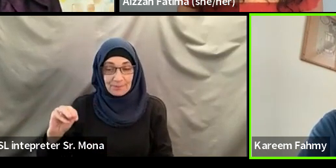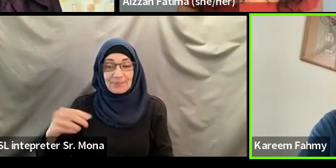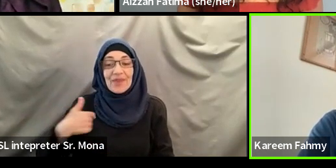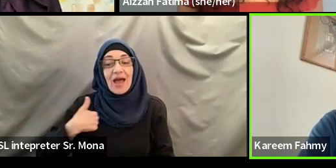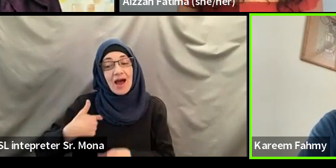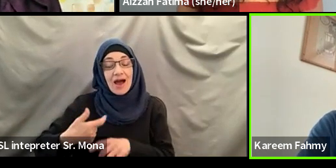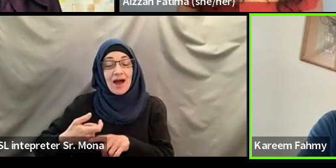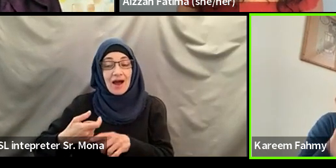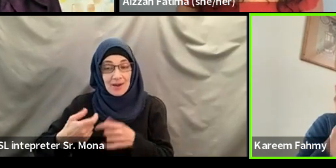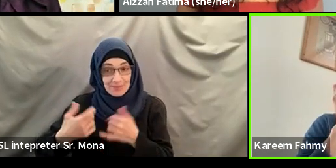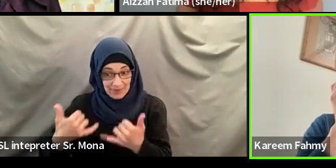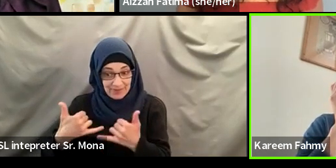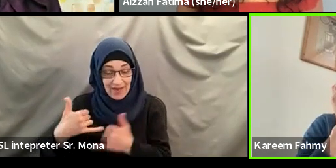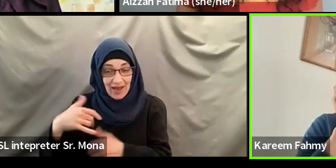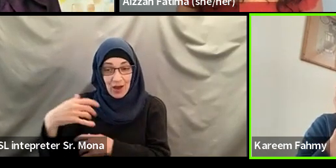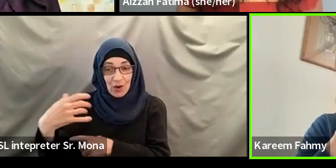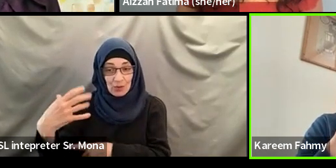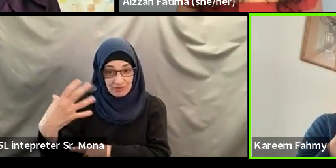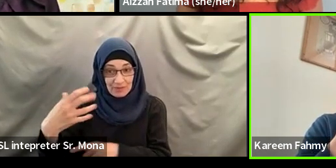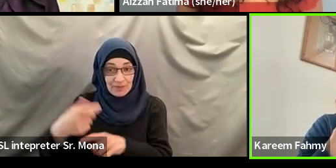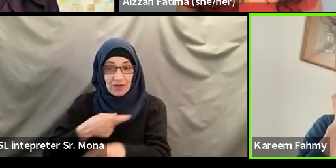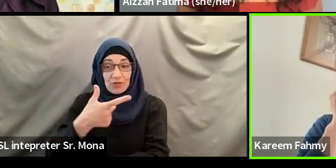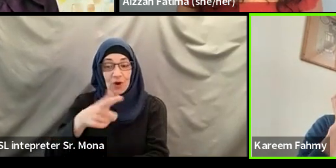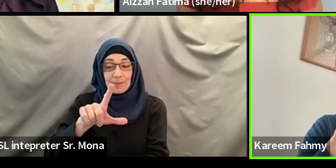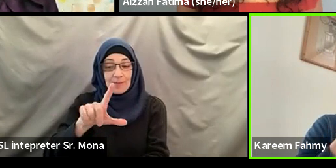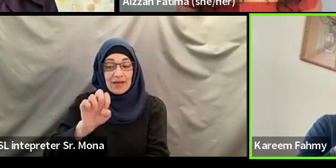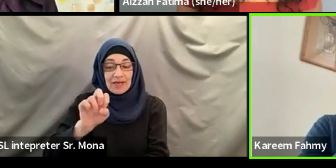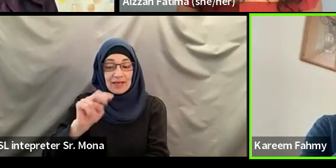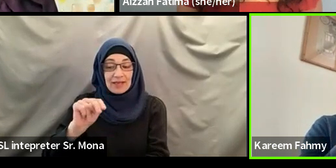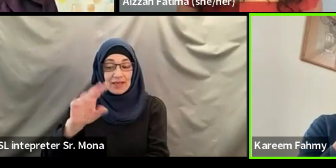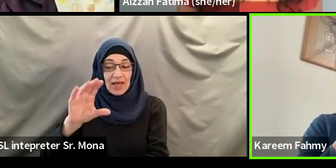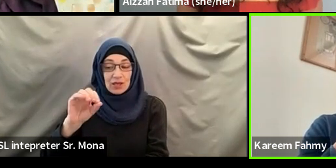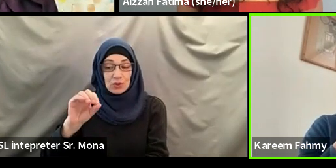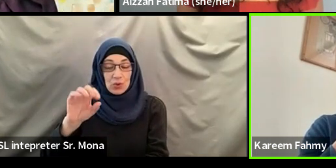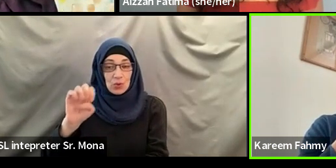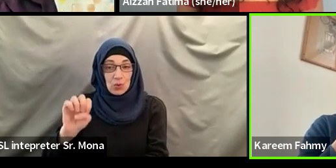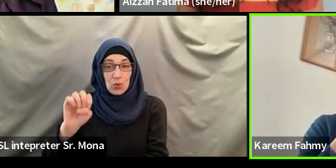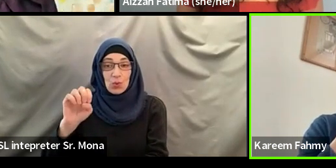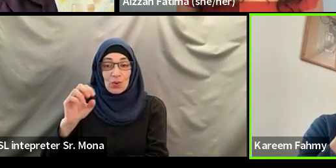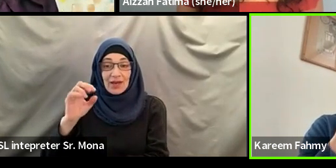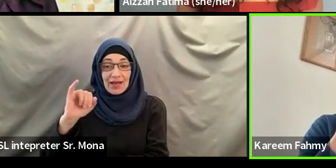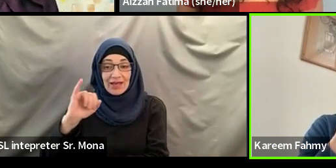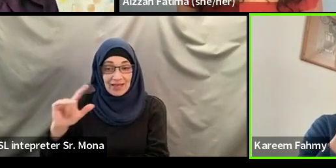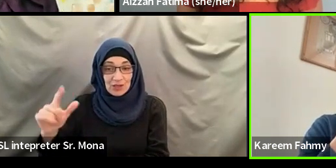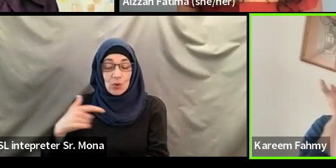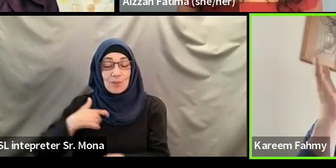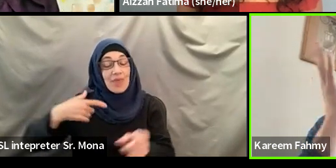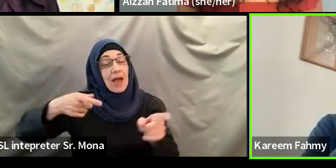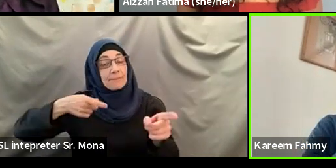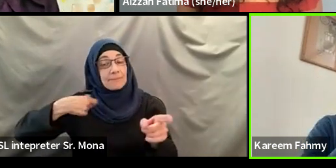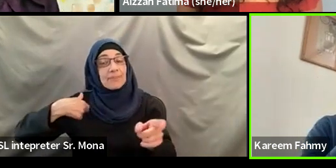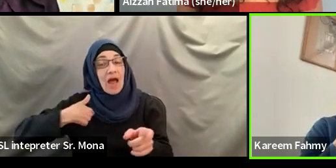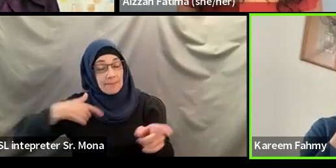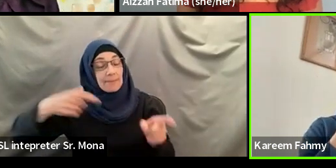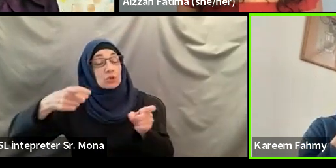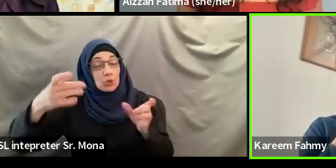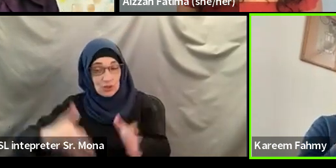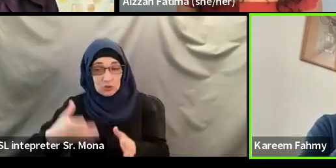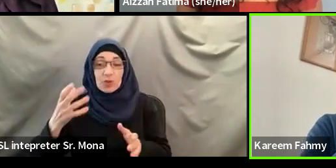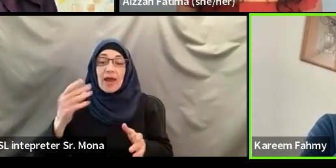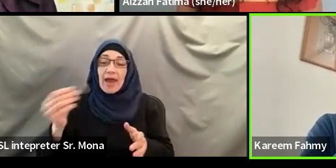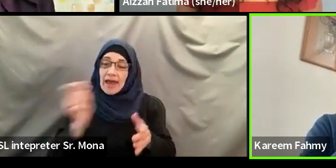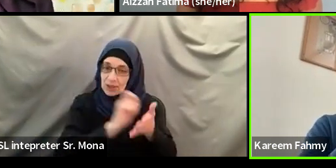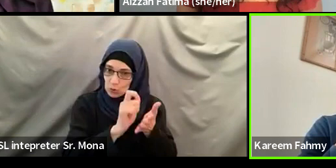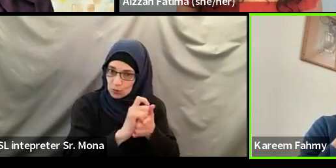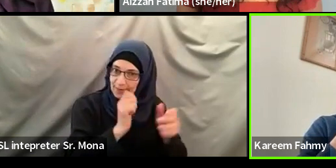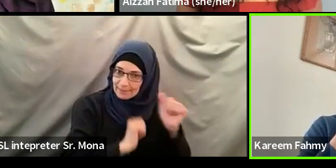from Glencoe, Illinois, where I'm directing. I'm a director and a playwright and a